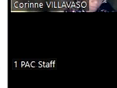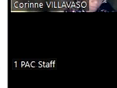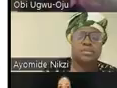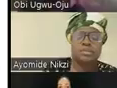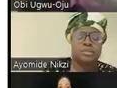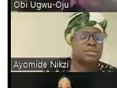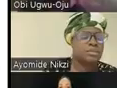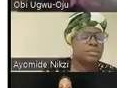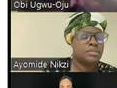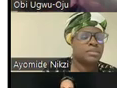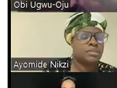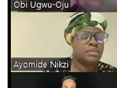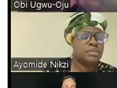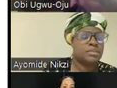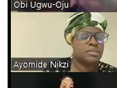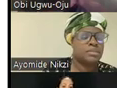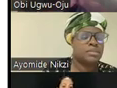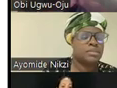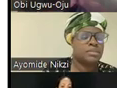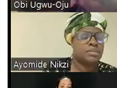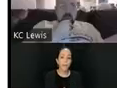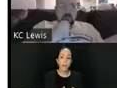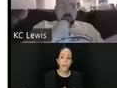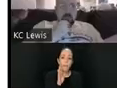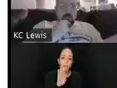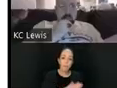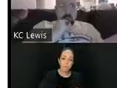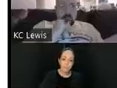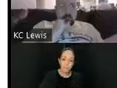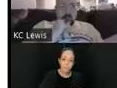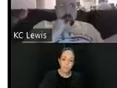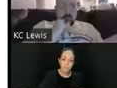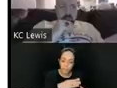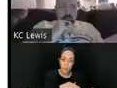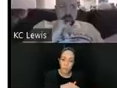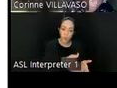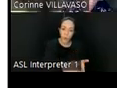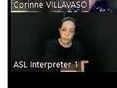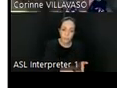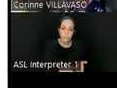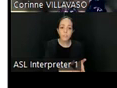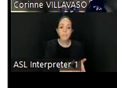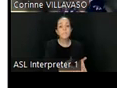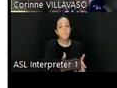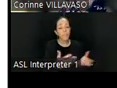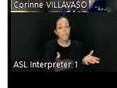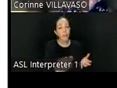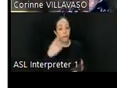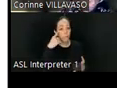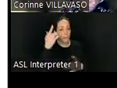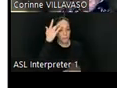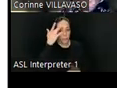be geographically representative. In a police oversight board, does it make sense to have equal representation for